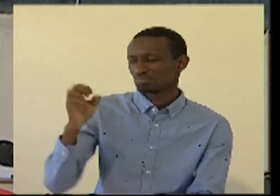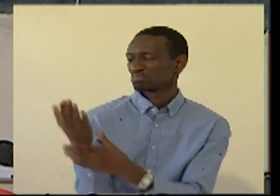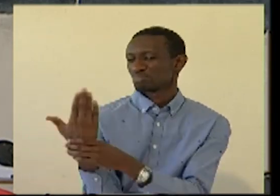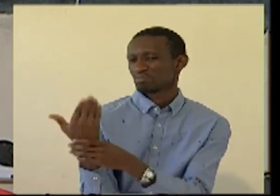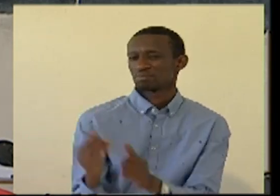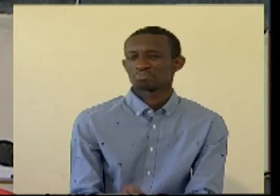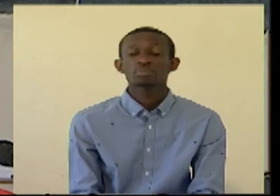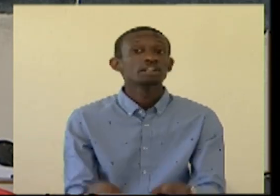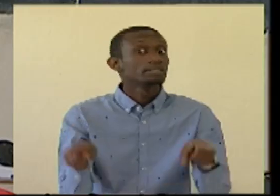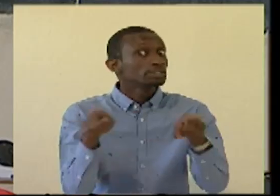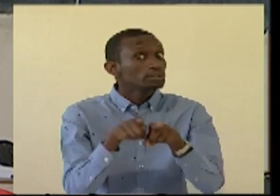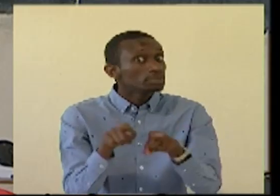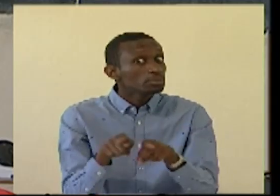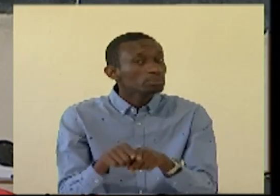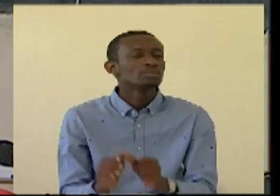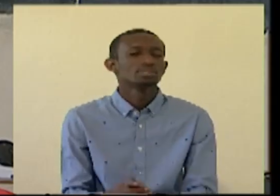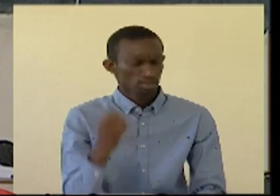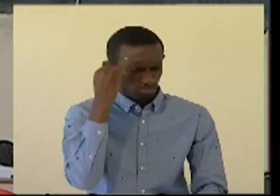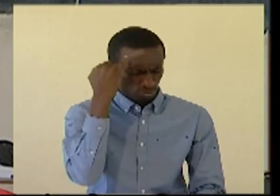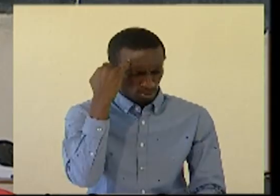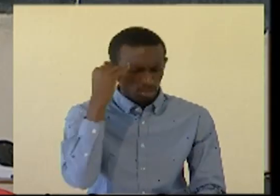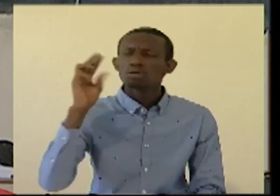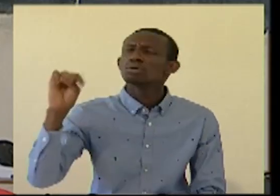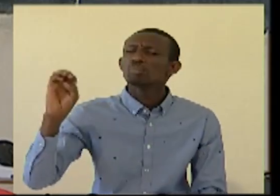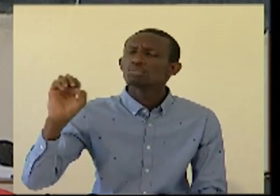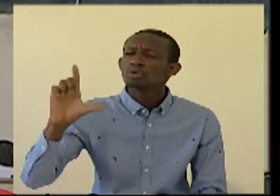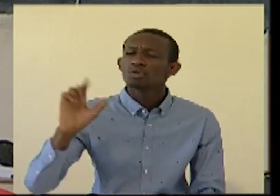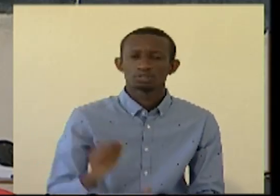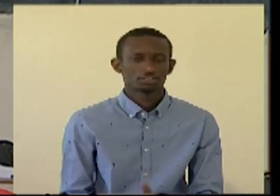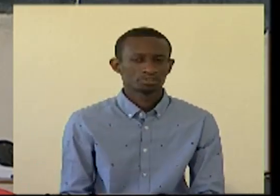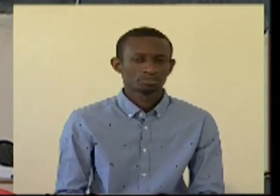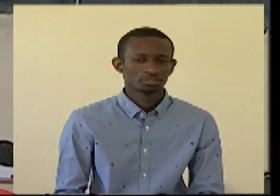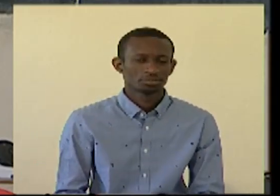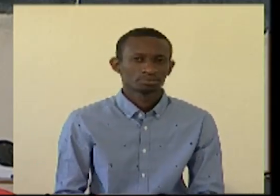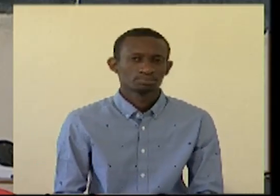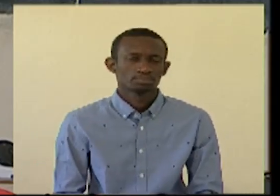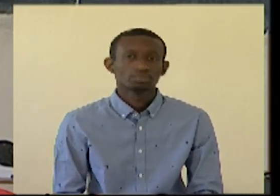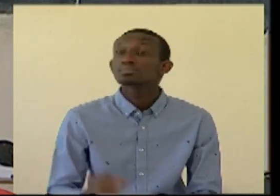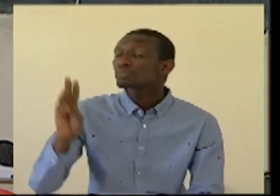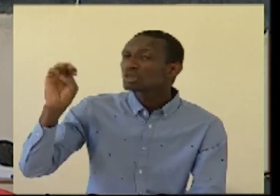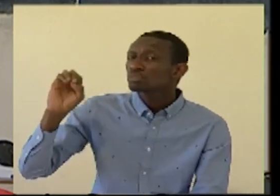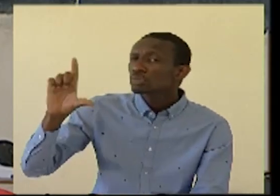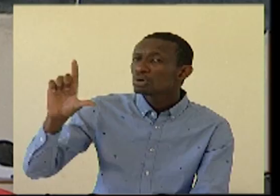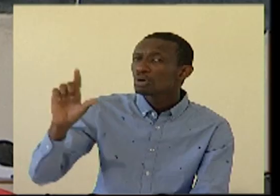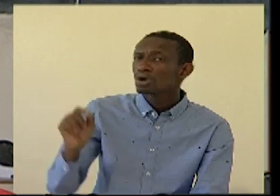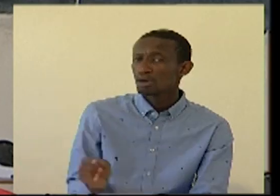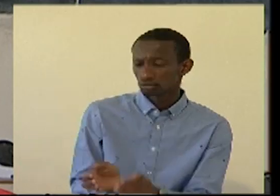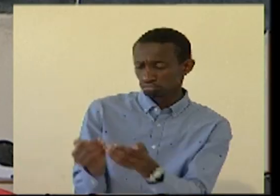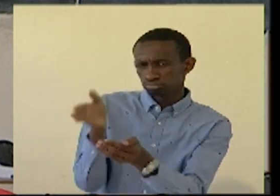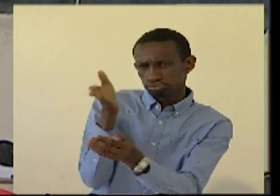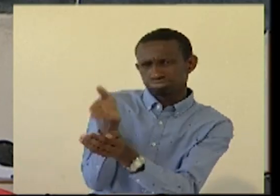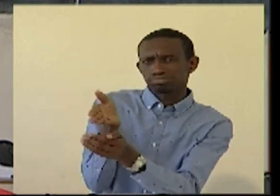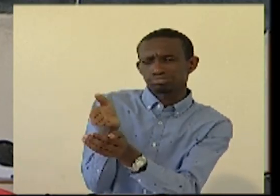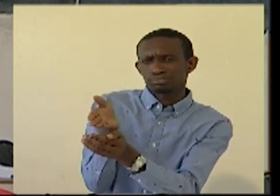And it is the same with this idea of mole, the mole concept. A mole is a set of